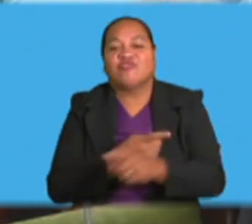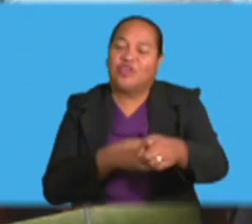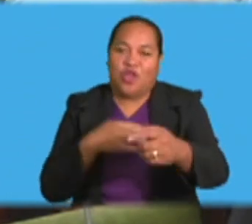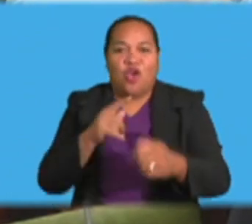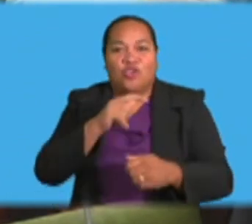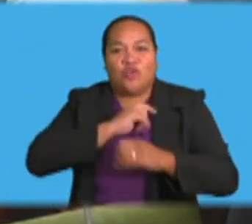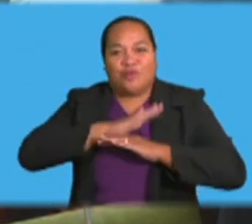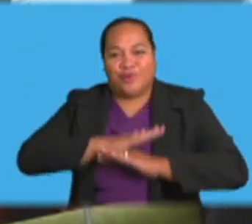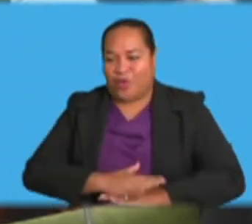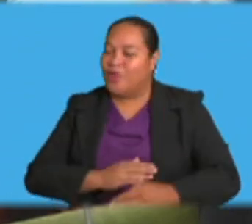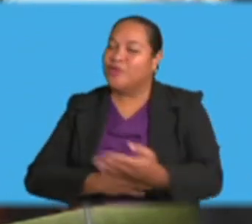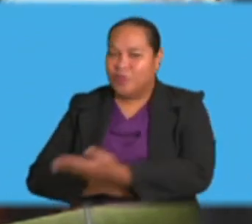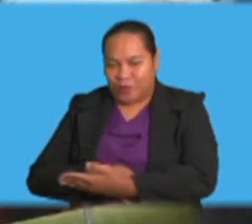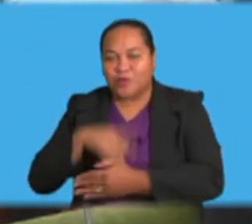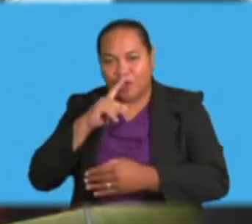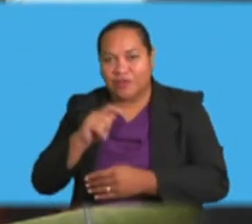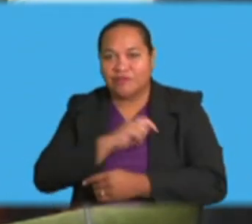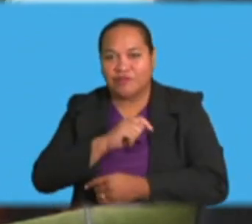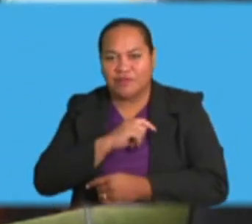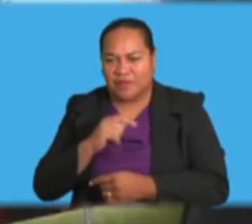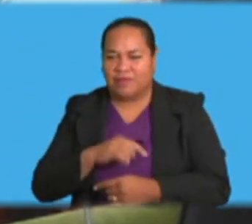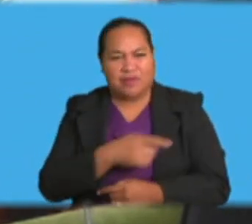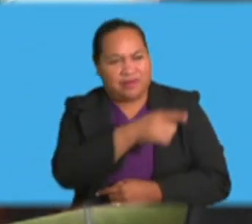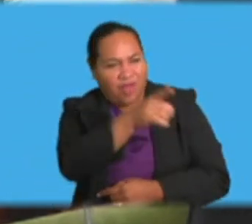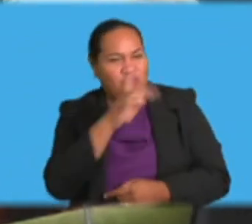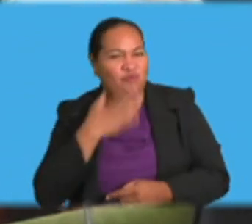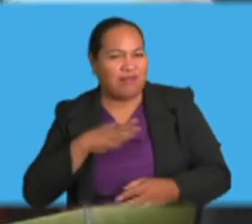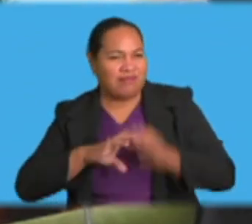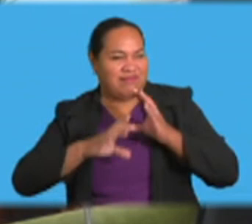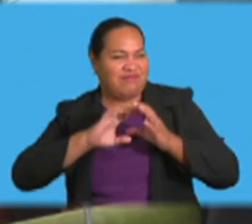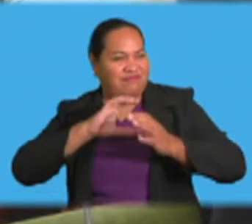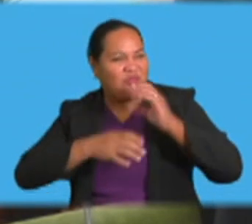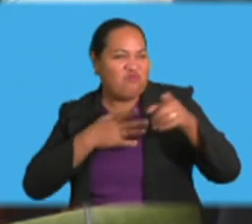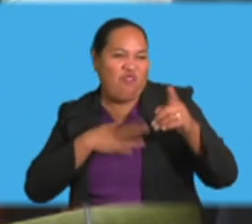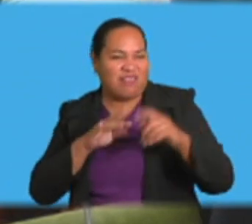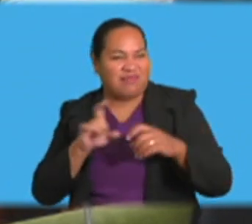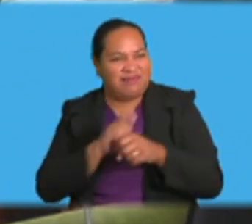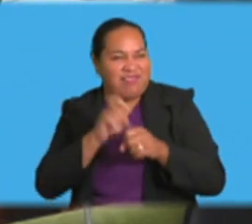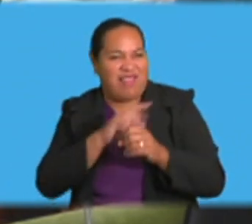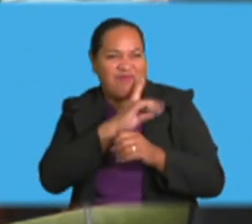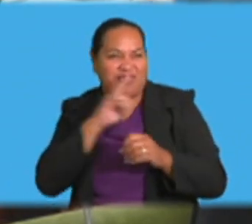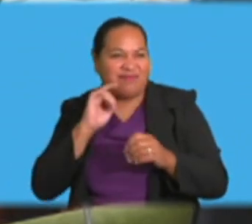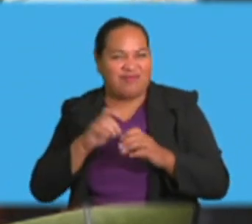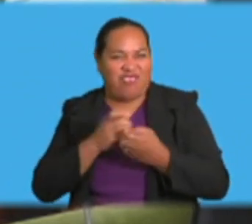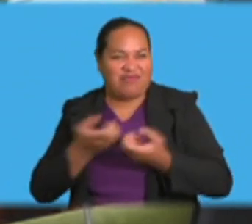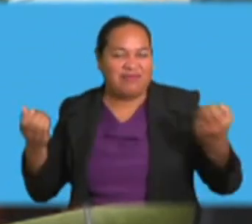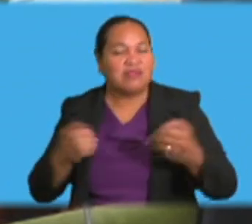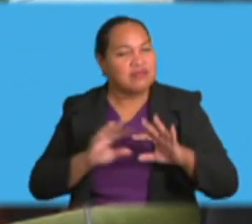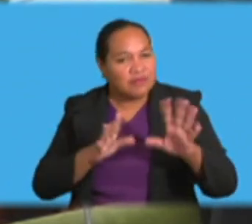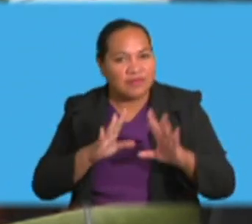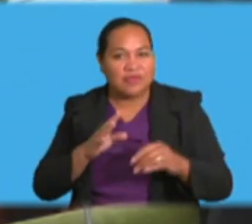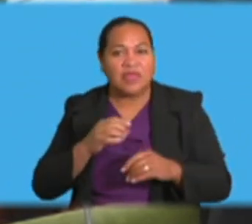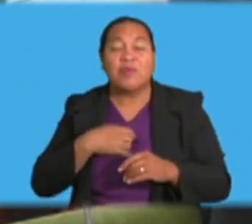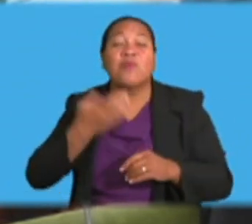Unfortunately, others on the other side want to come and create mistrust. Apathy has been replaced by a sense of ownership. Being neglected has